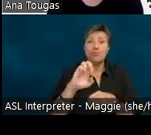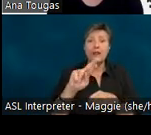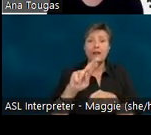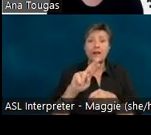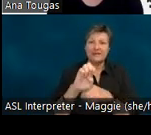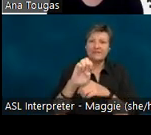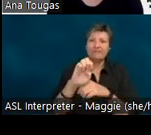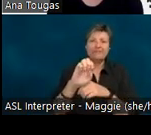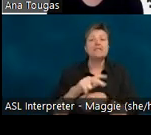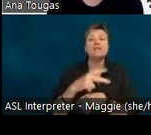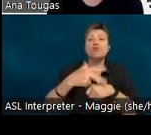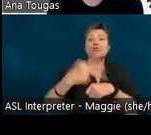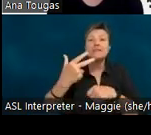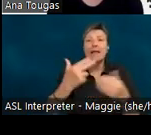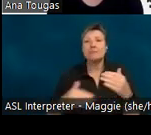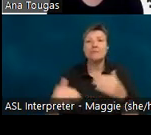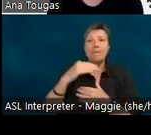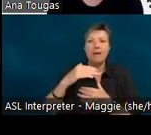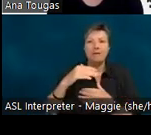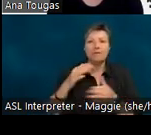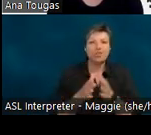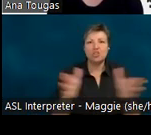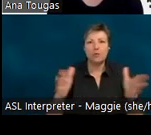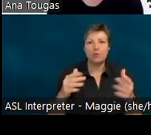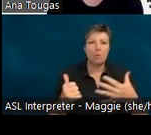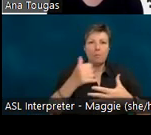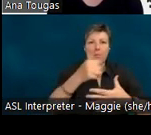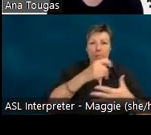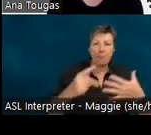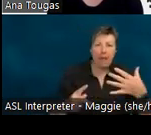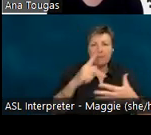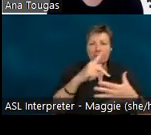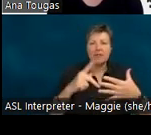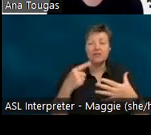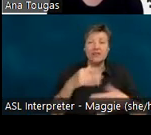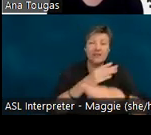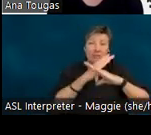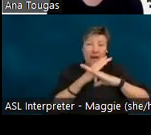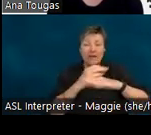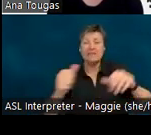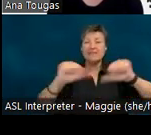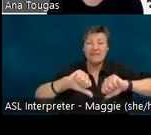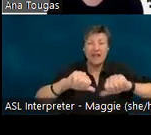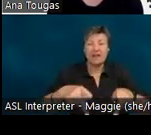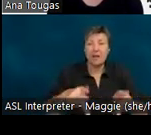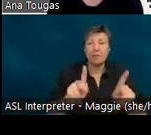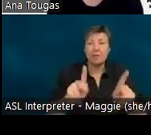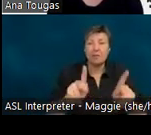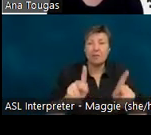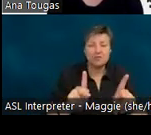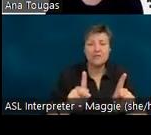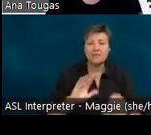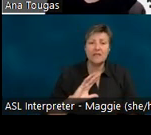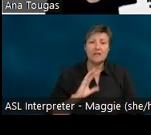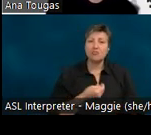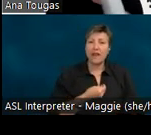population. So due to these employment discrimination, barriers, these denial of opportunities, trans and gender nonconforming folks are